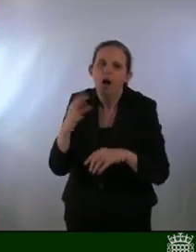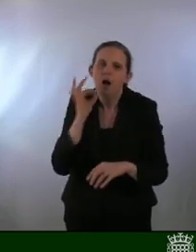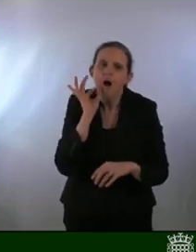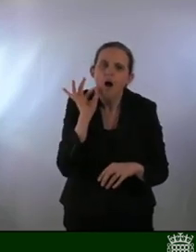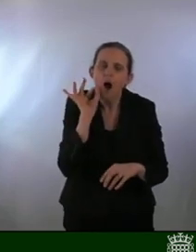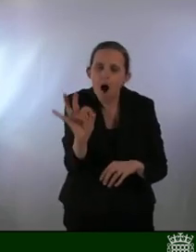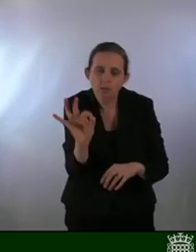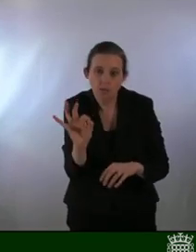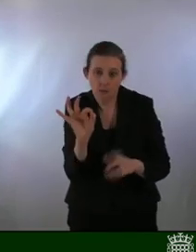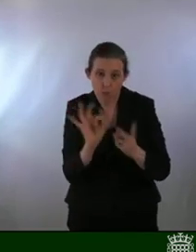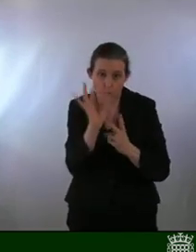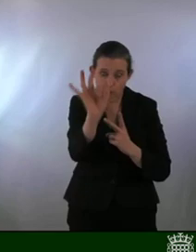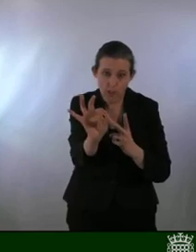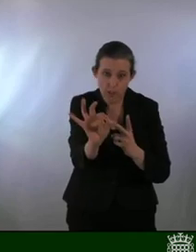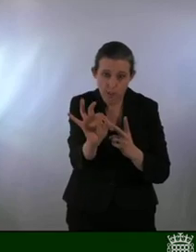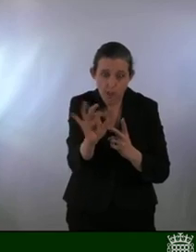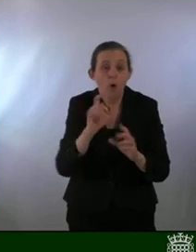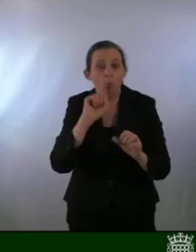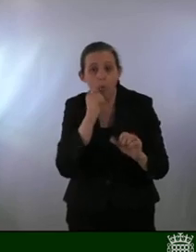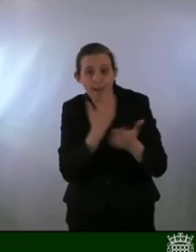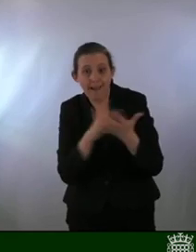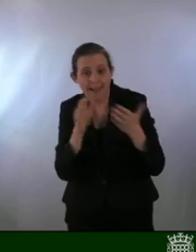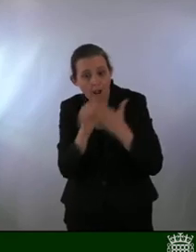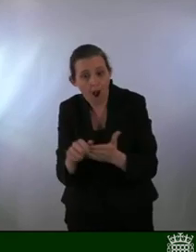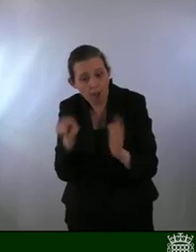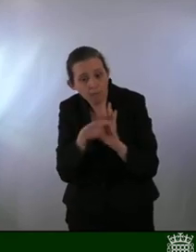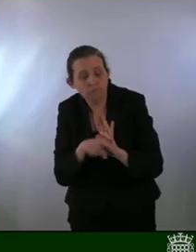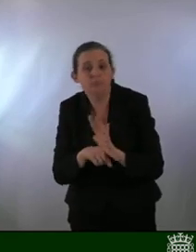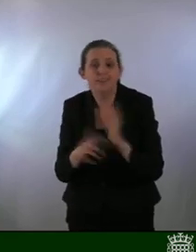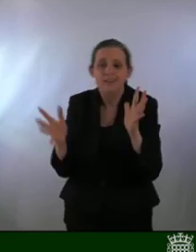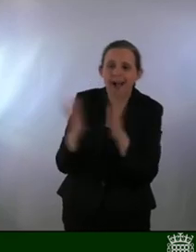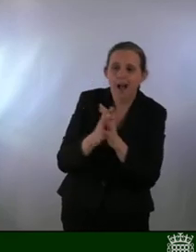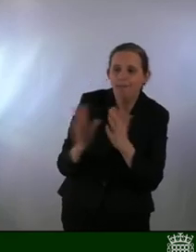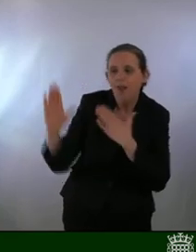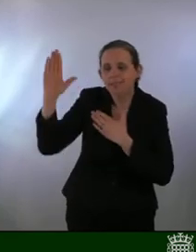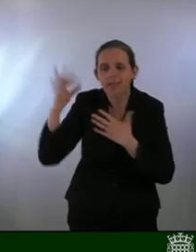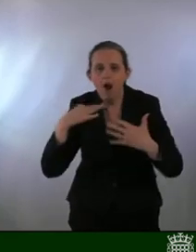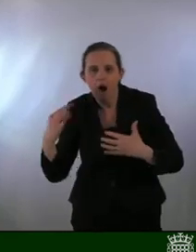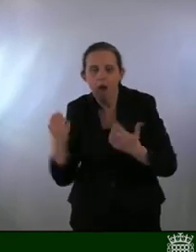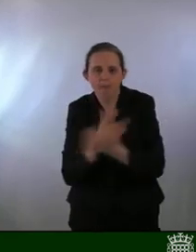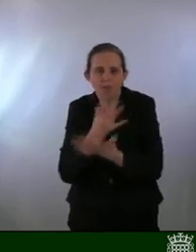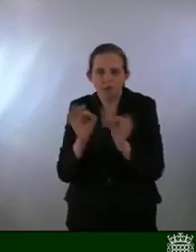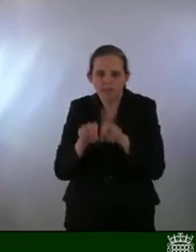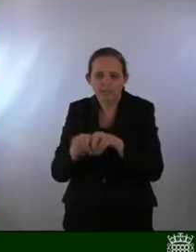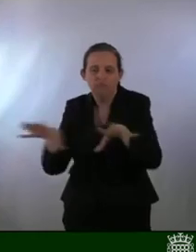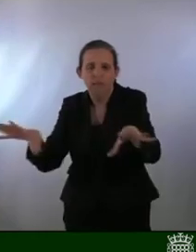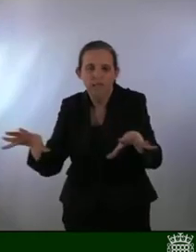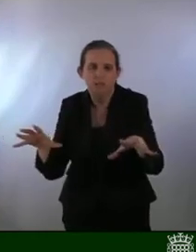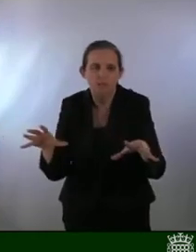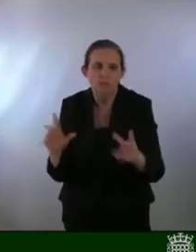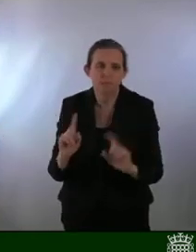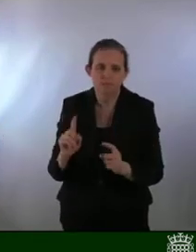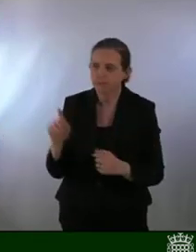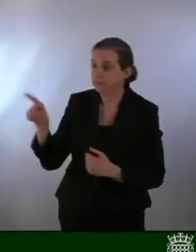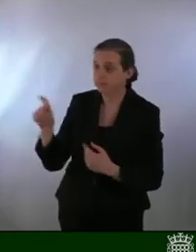to ask was, will there be guidance for volunteers in terms to make sure they're not spreading by doing the right thing?